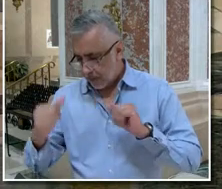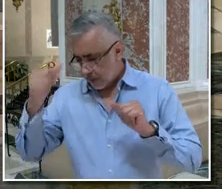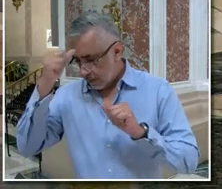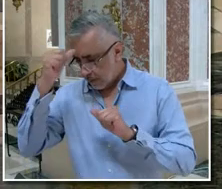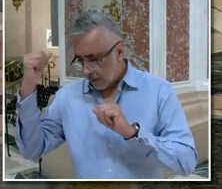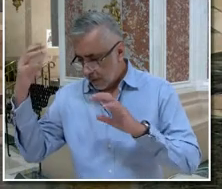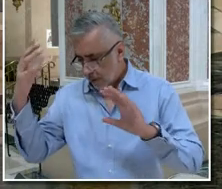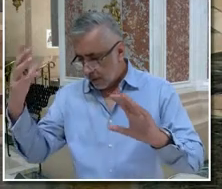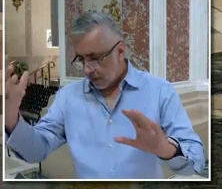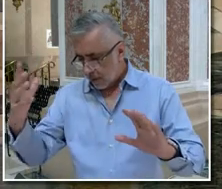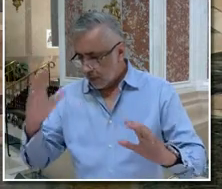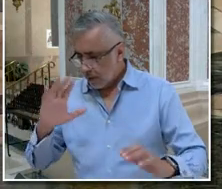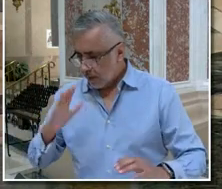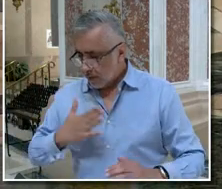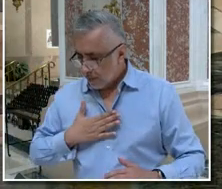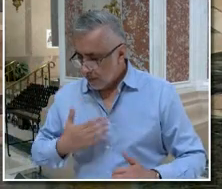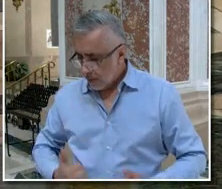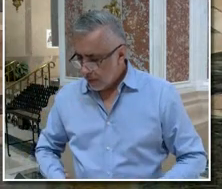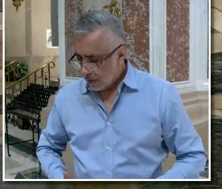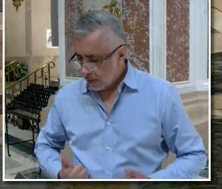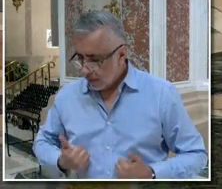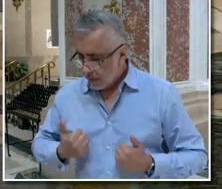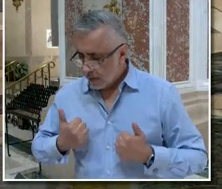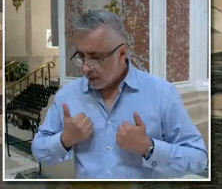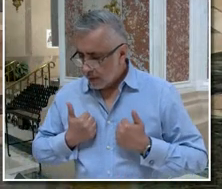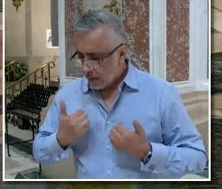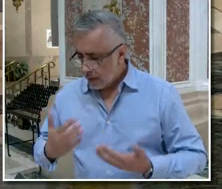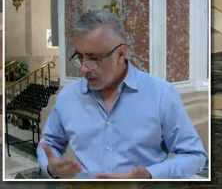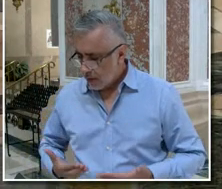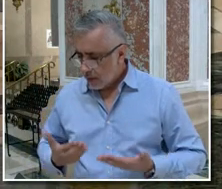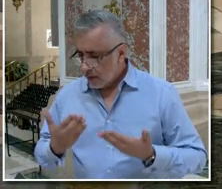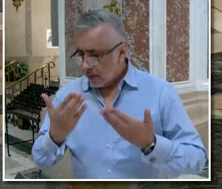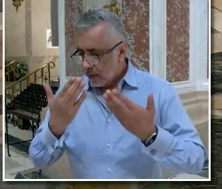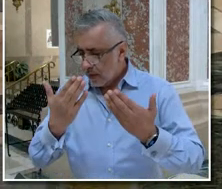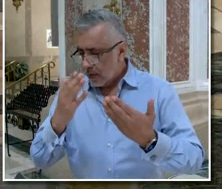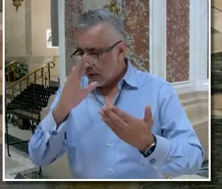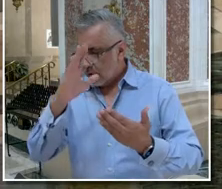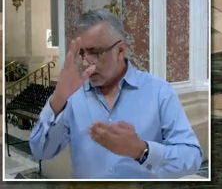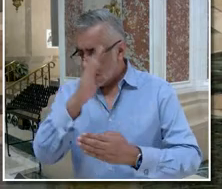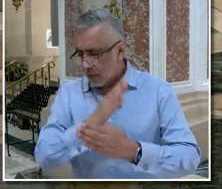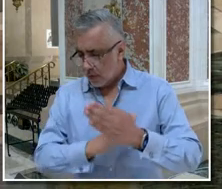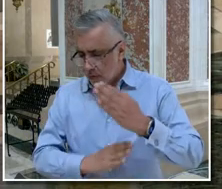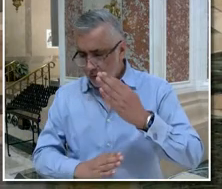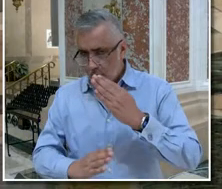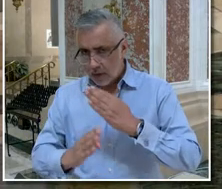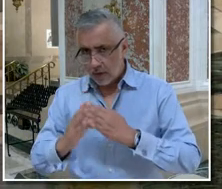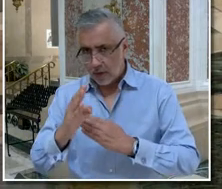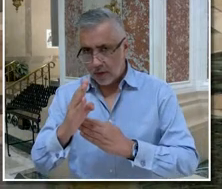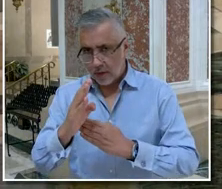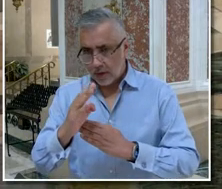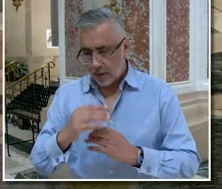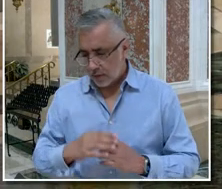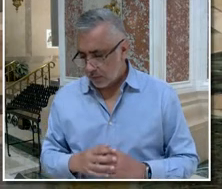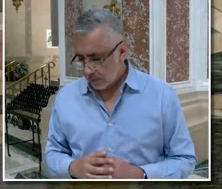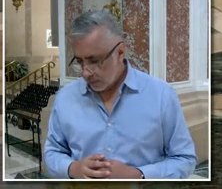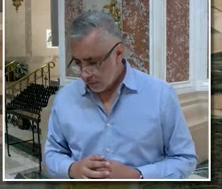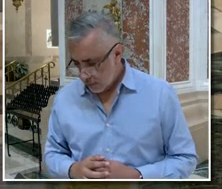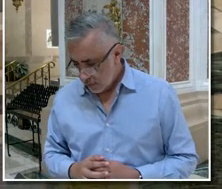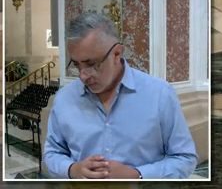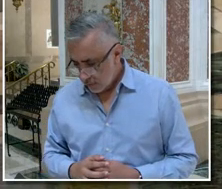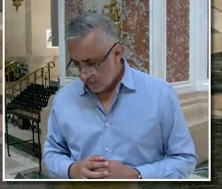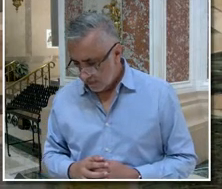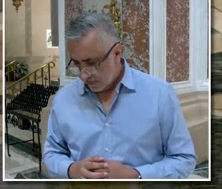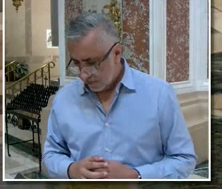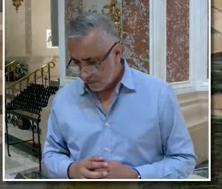Father, I put my life in your